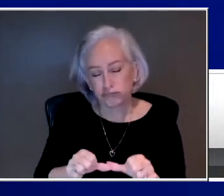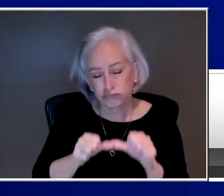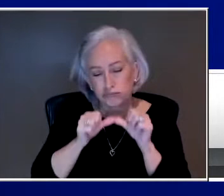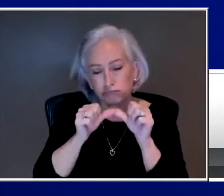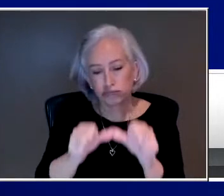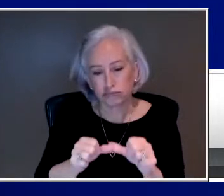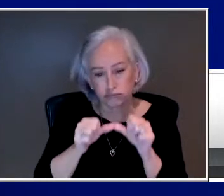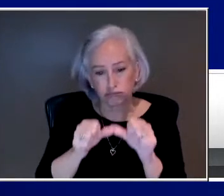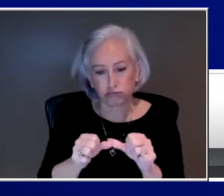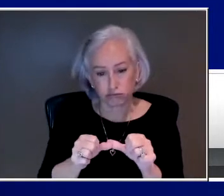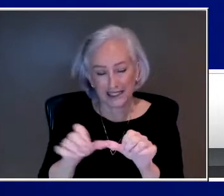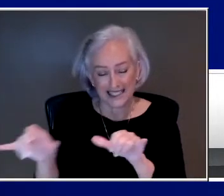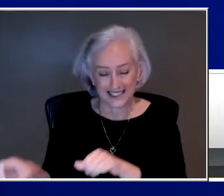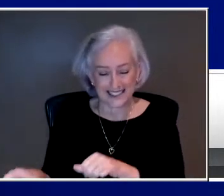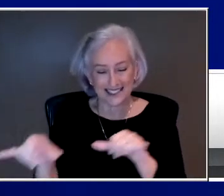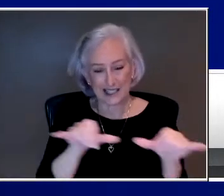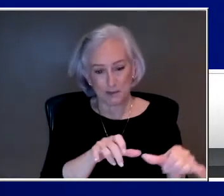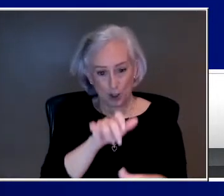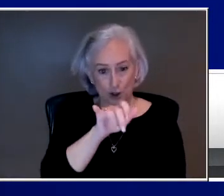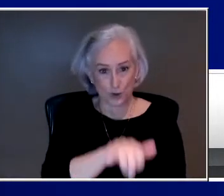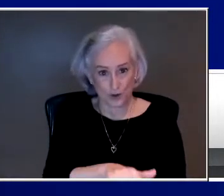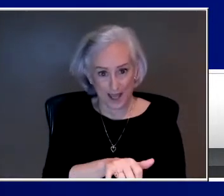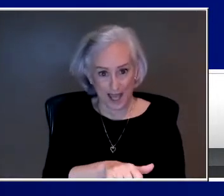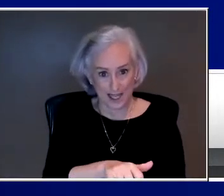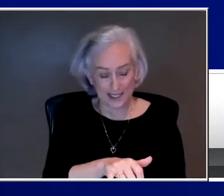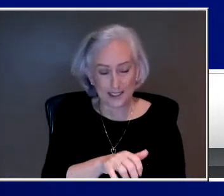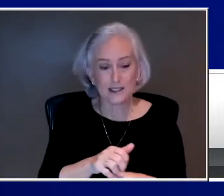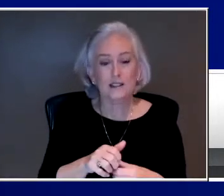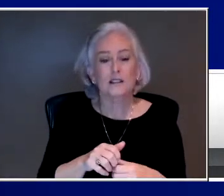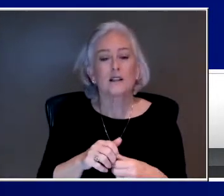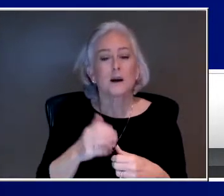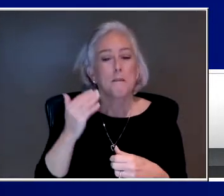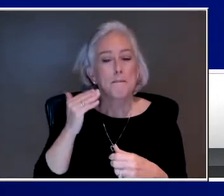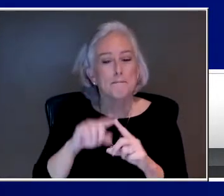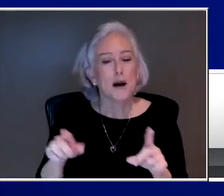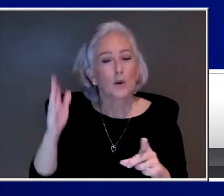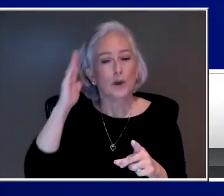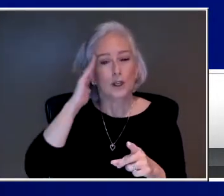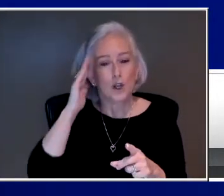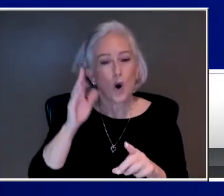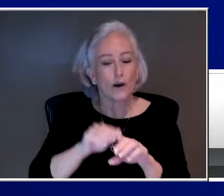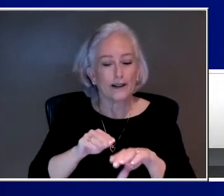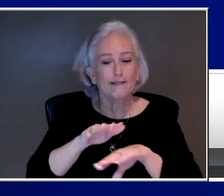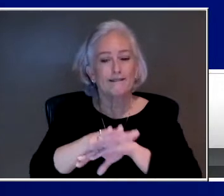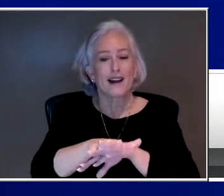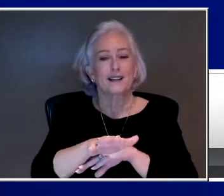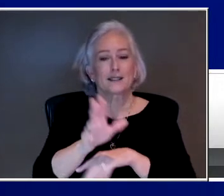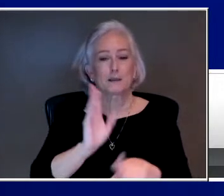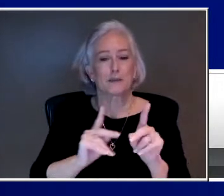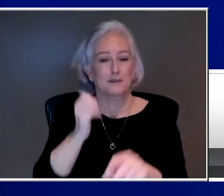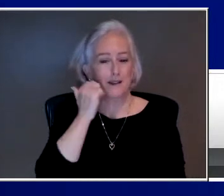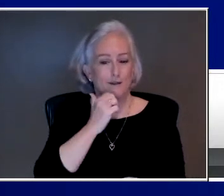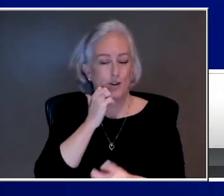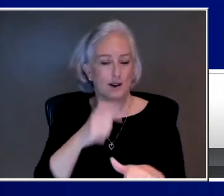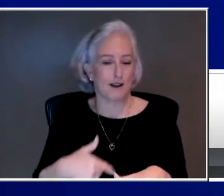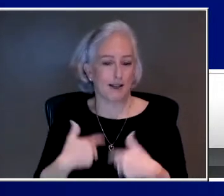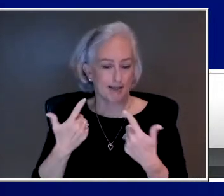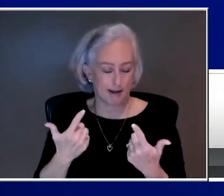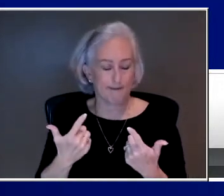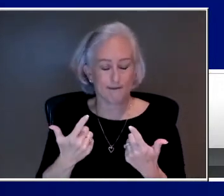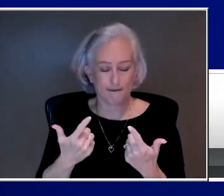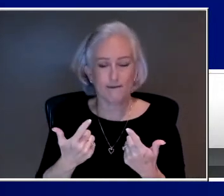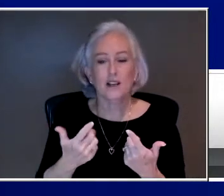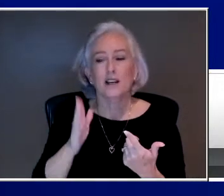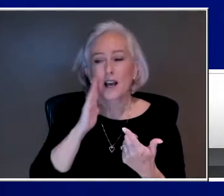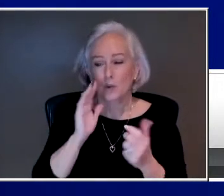similar to this, and people have made those analogies, but we know these affect people's daily lives on a regular basis, and will continue to